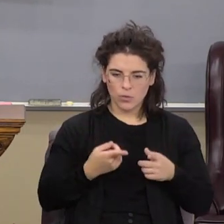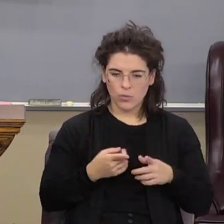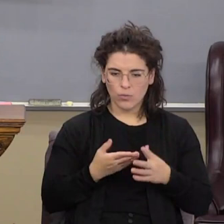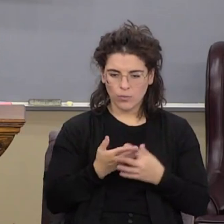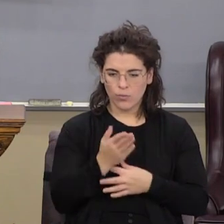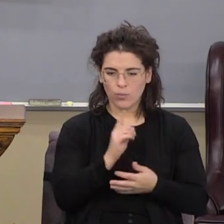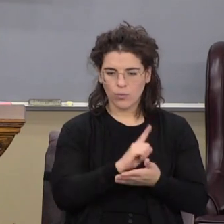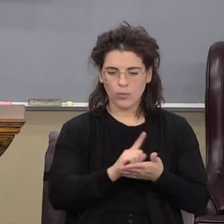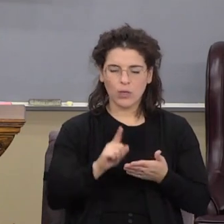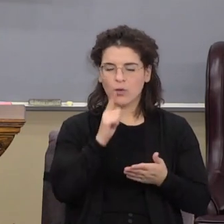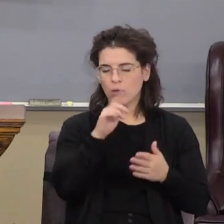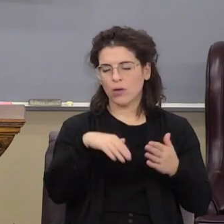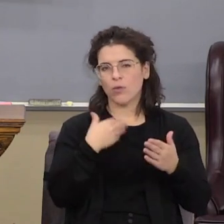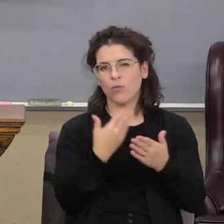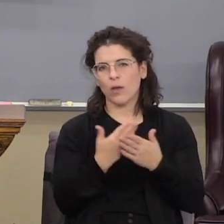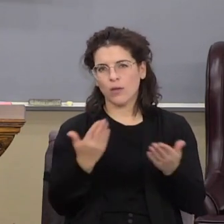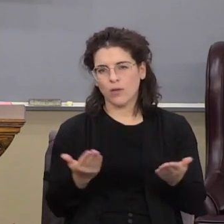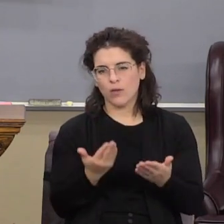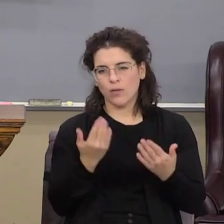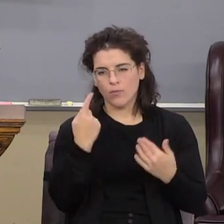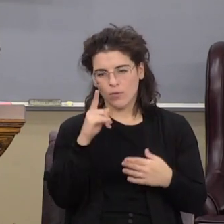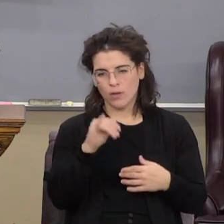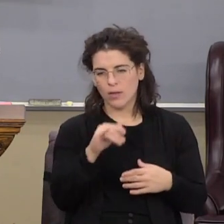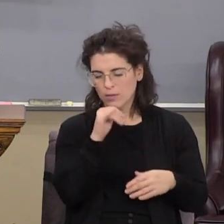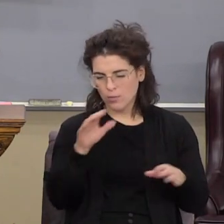you didn't come here for that because you know that's not what we do